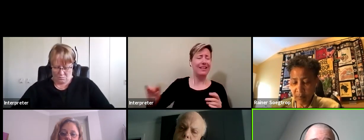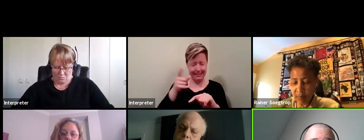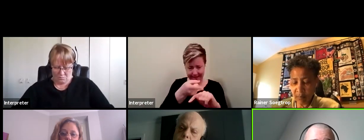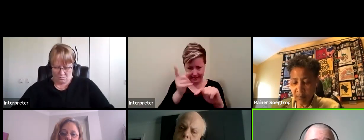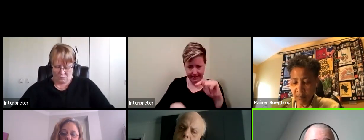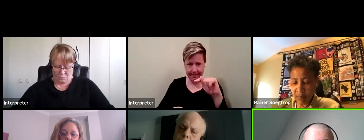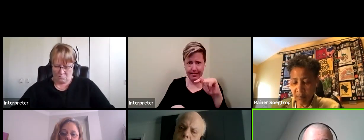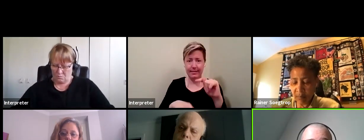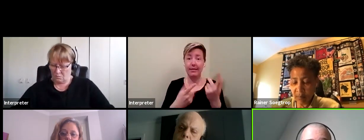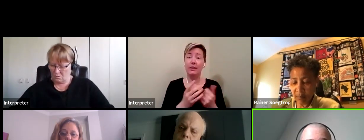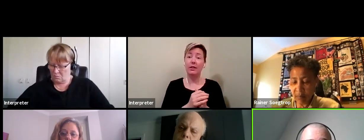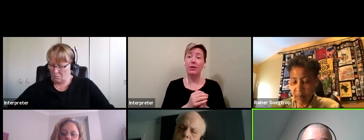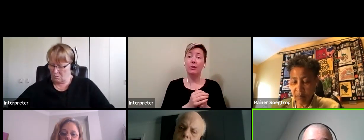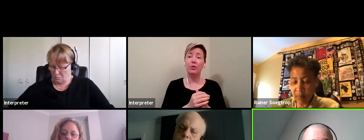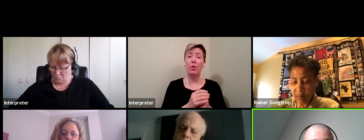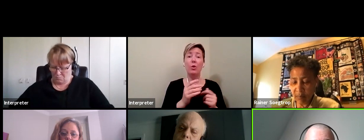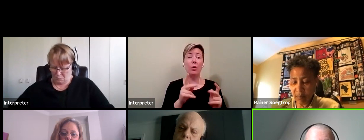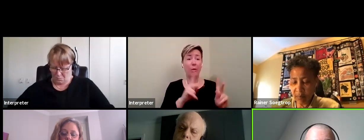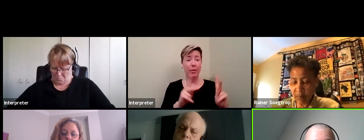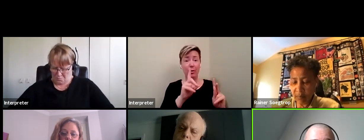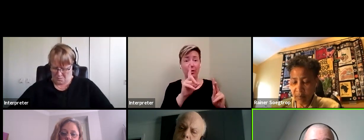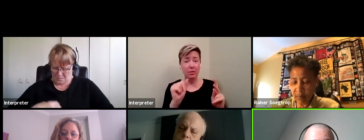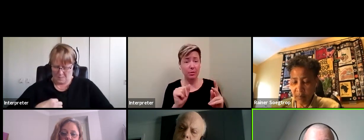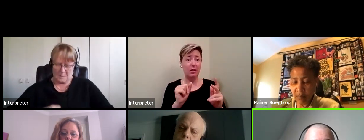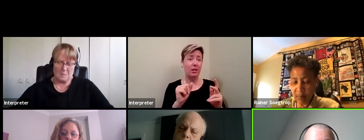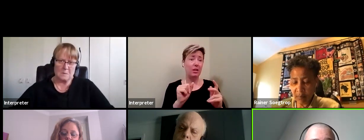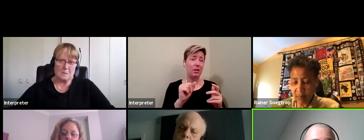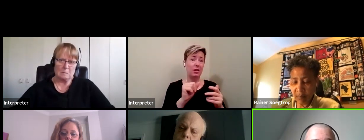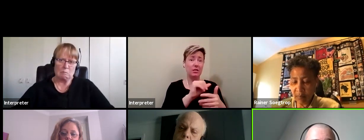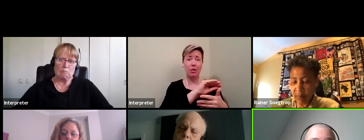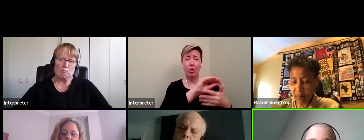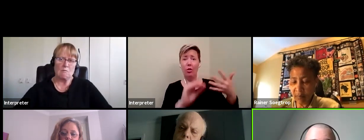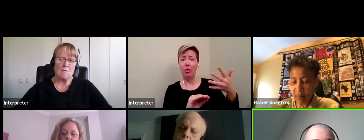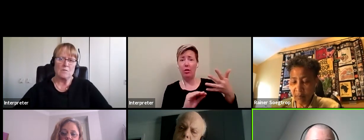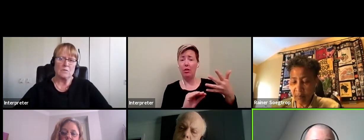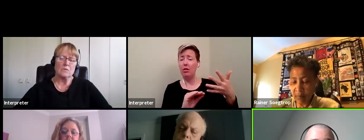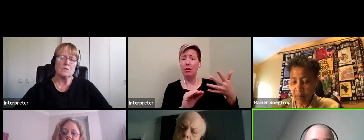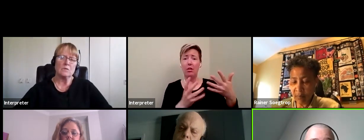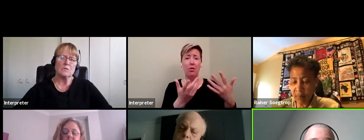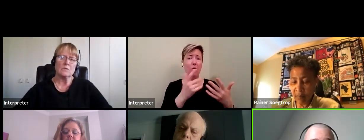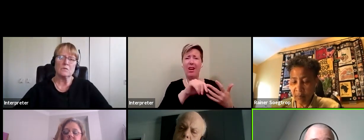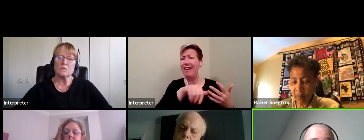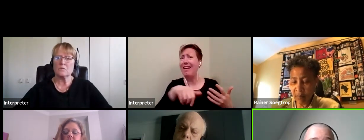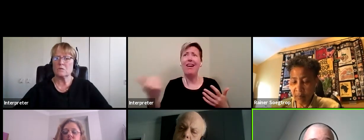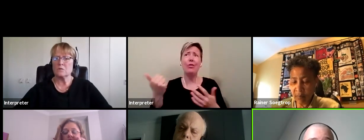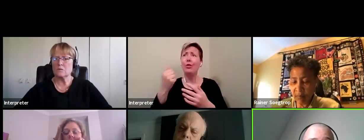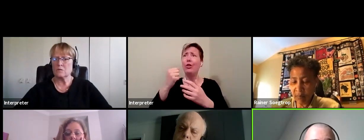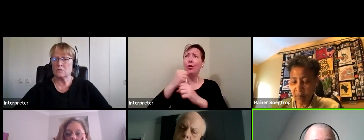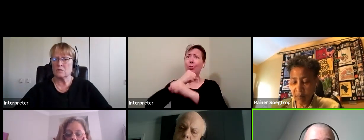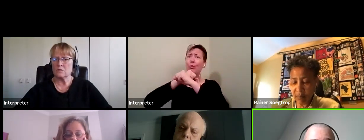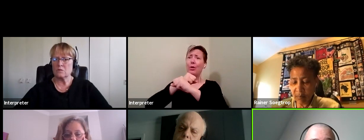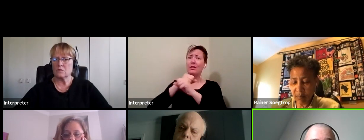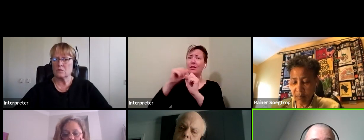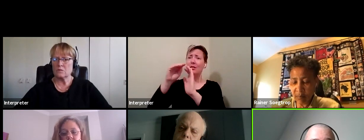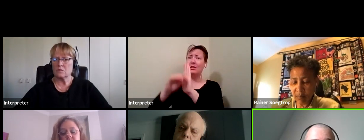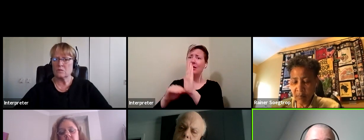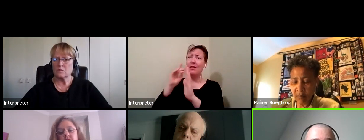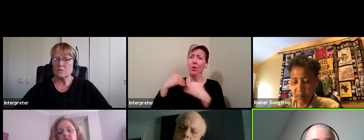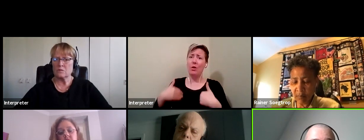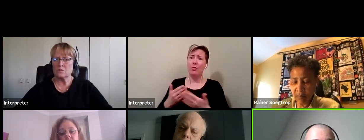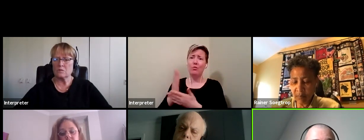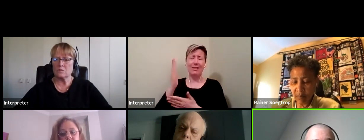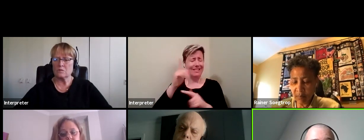services within this decision-making process because they identify with a protected ground. We know that. Those are our fundamental human